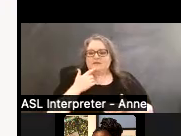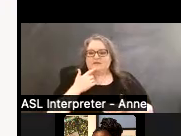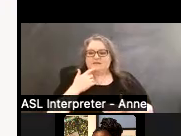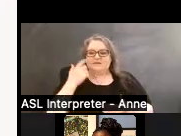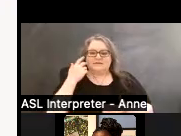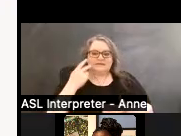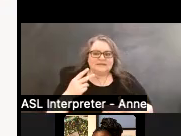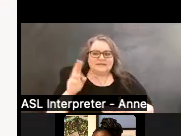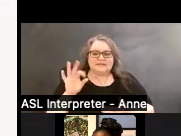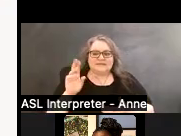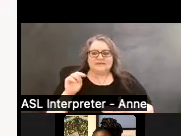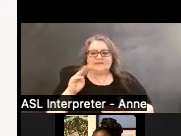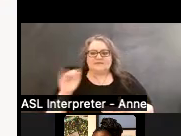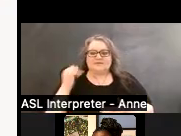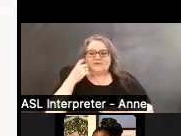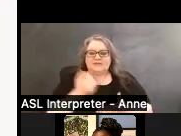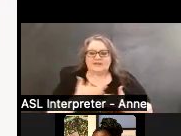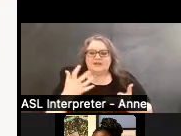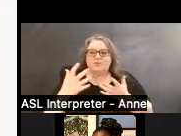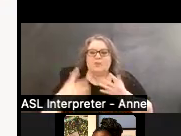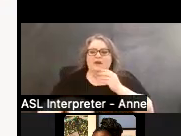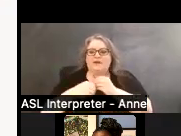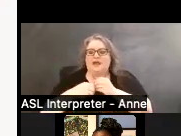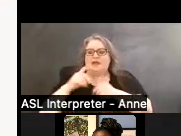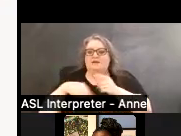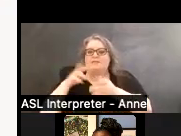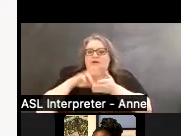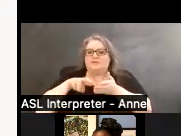you wanted to add about sort of the tracking process.